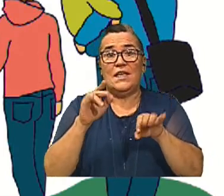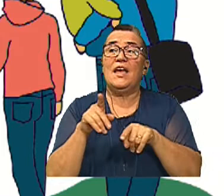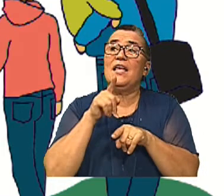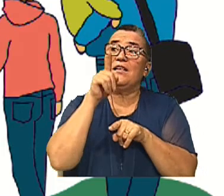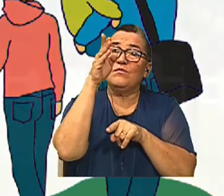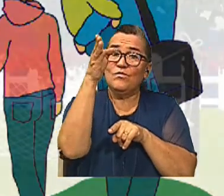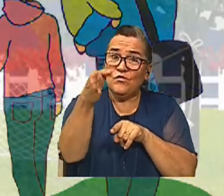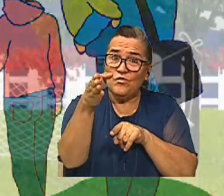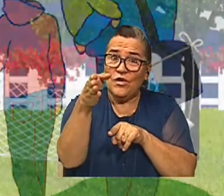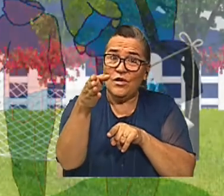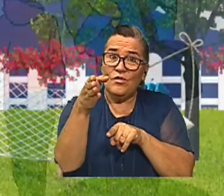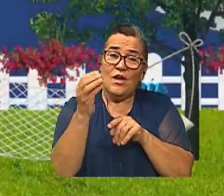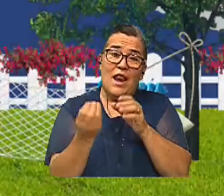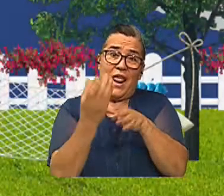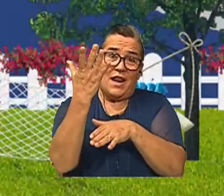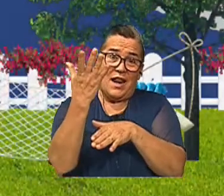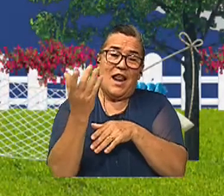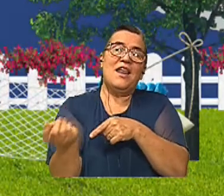return.